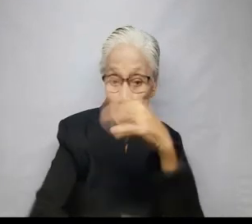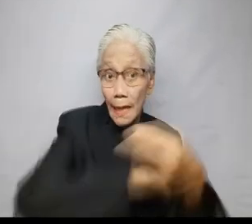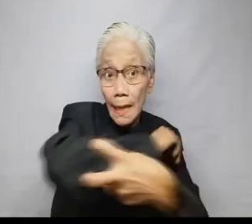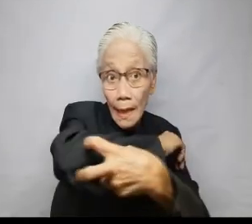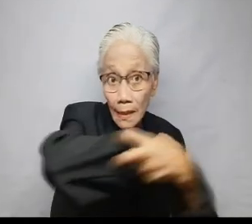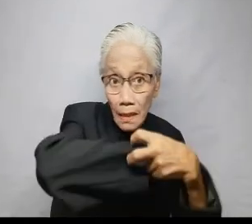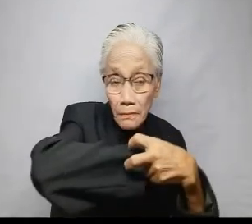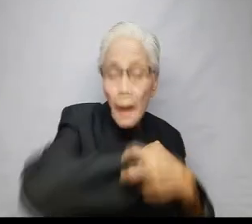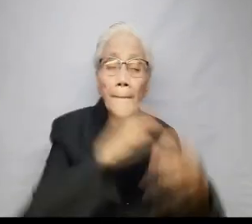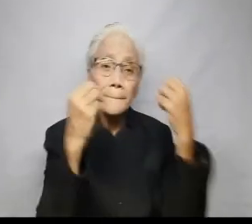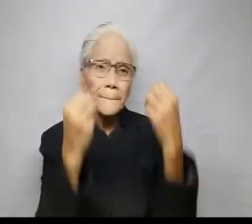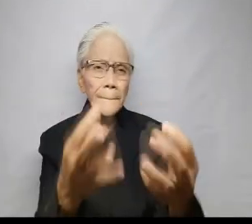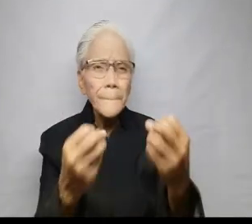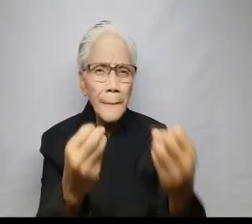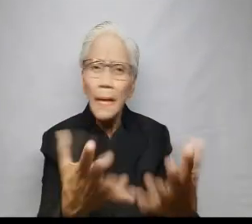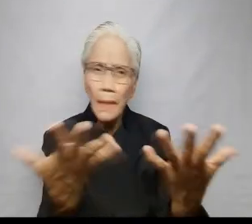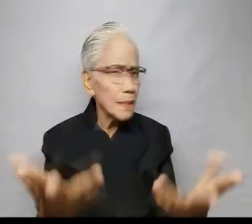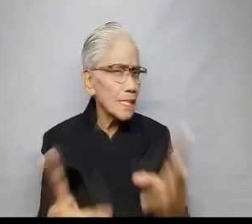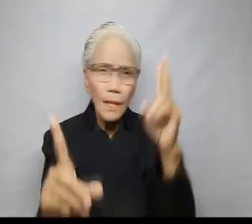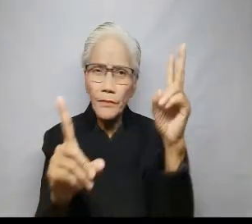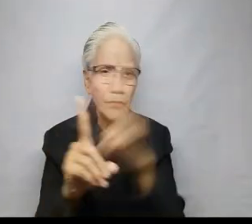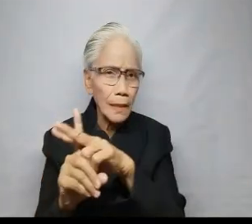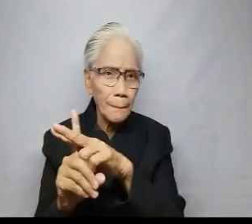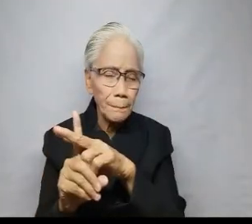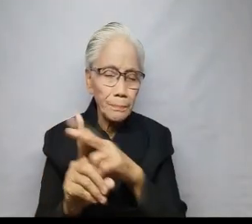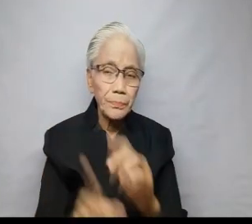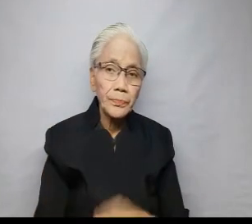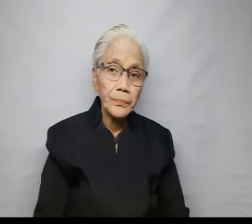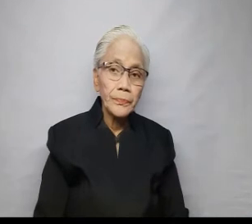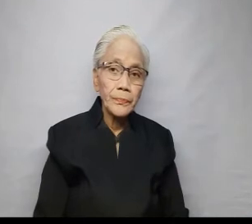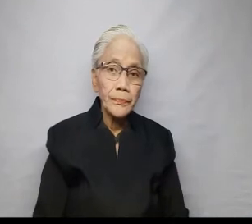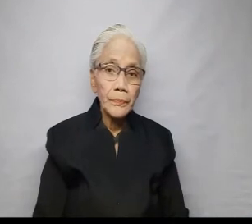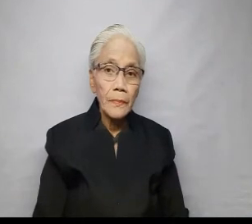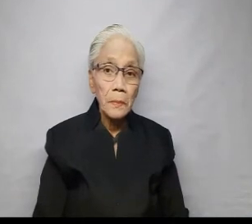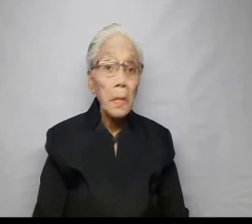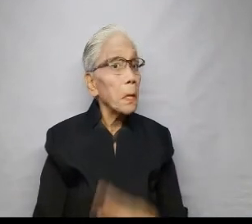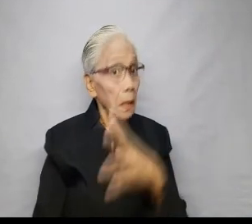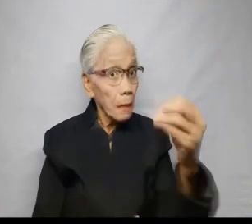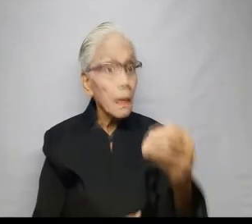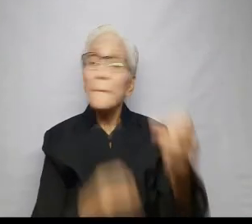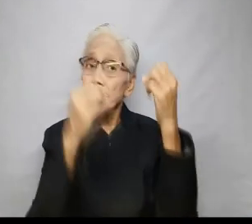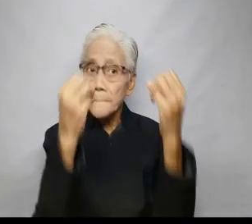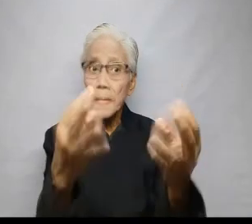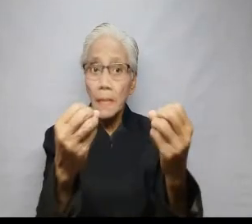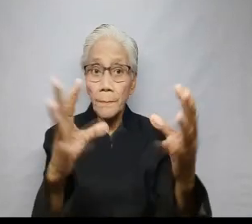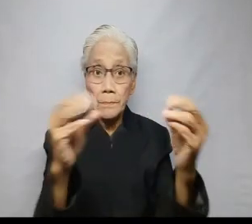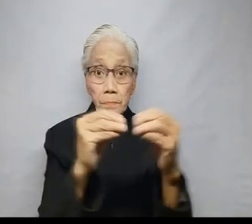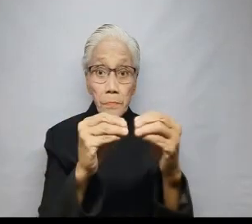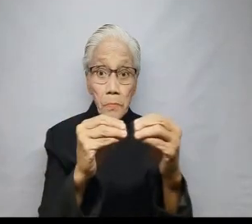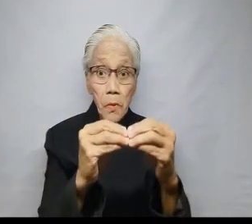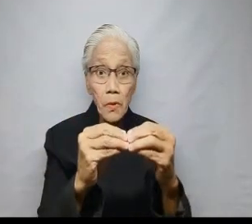along the way of life is a cheater and a thief. Many are just victims.